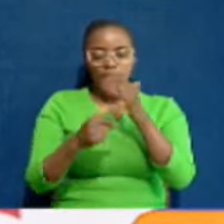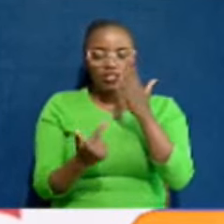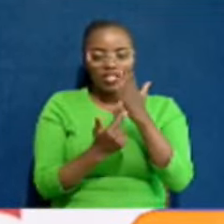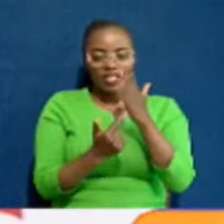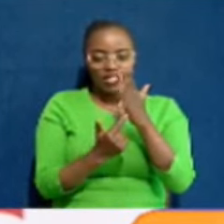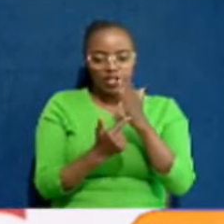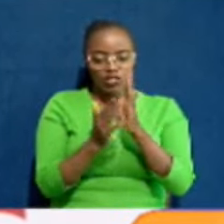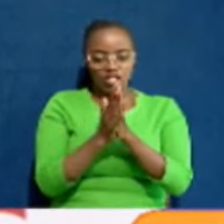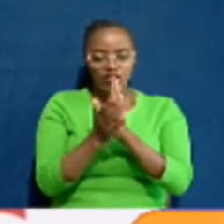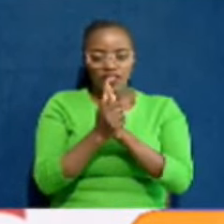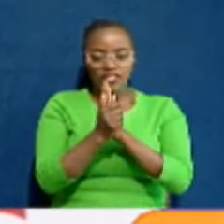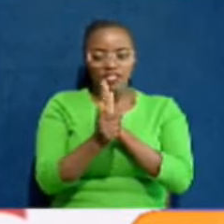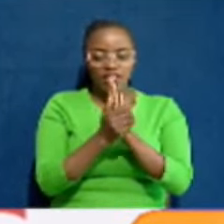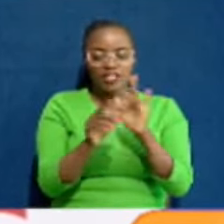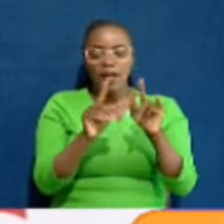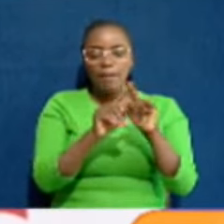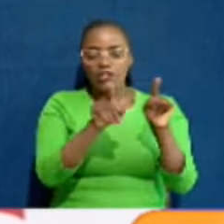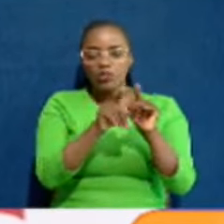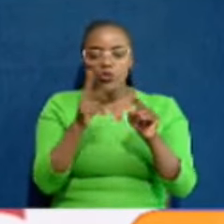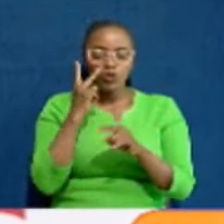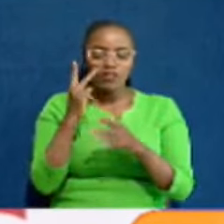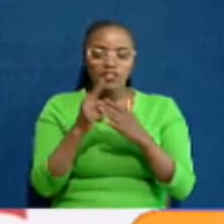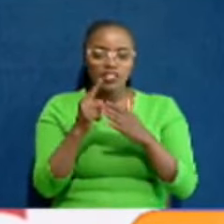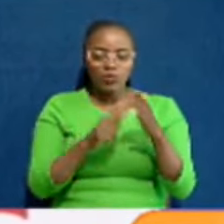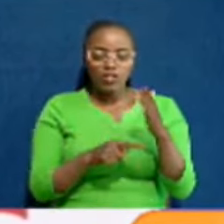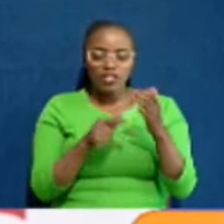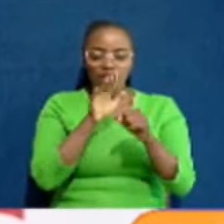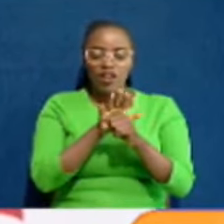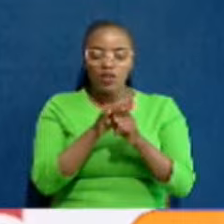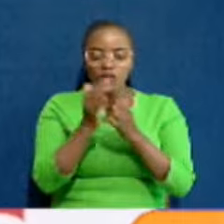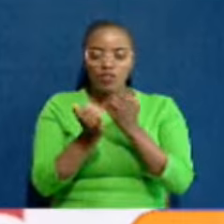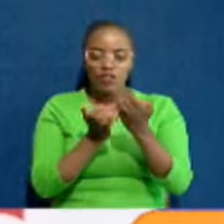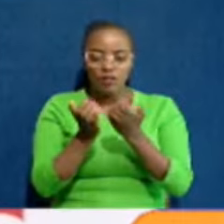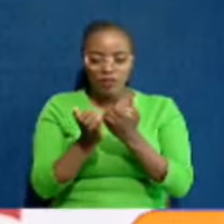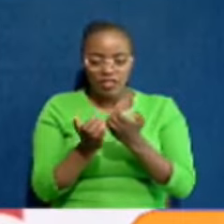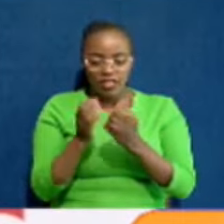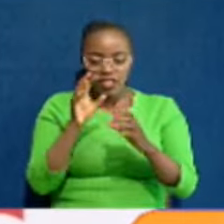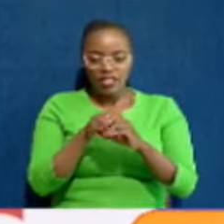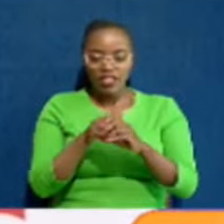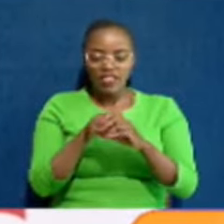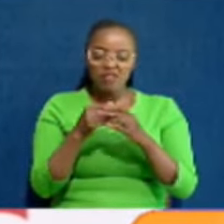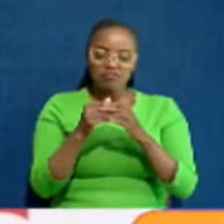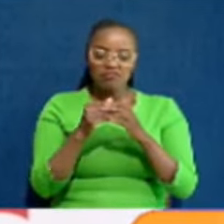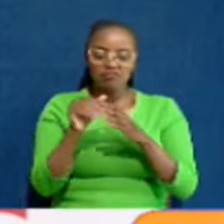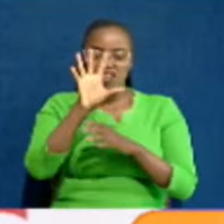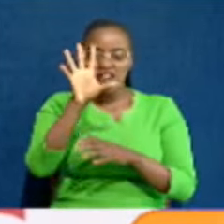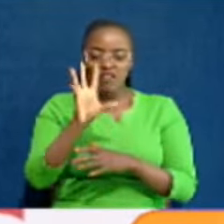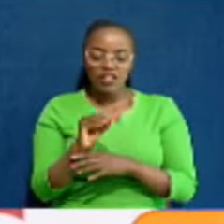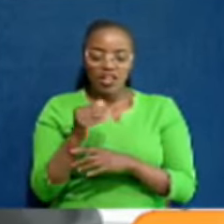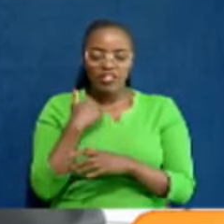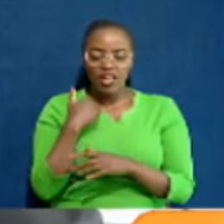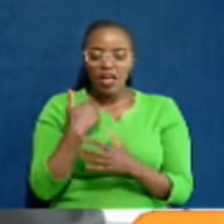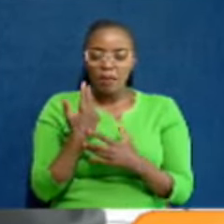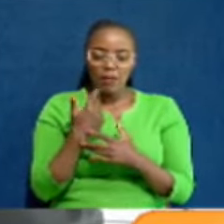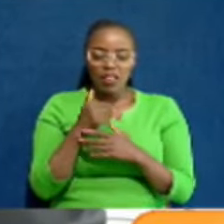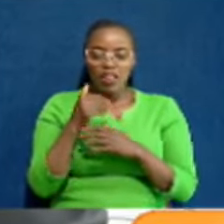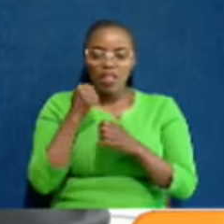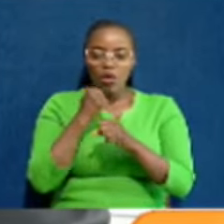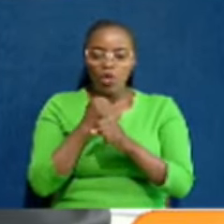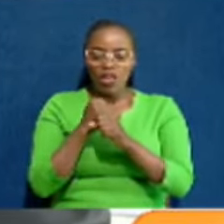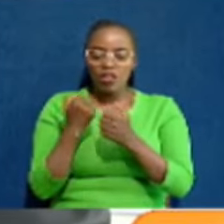skills. What we've noticed is that many enterprises in Africa are lagging behind in terms of technology. According to the